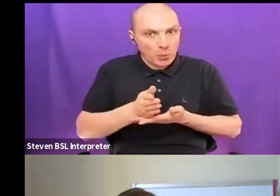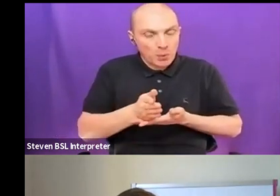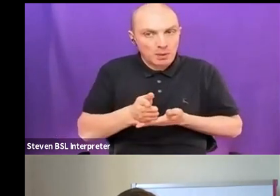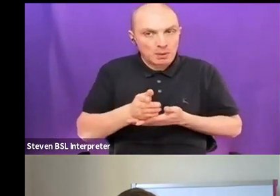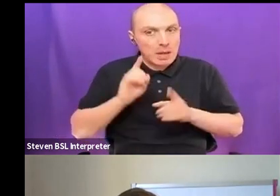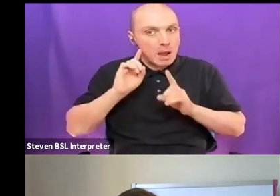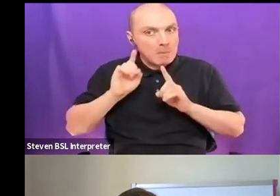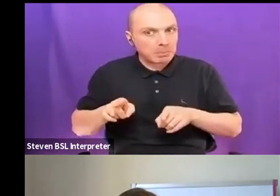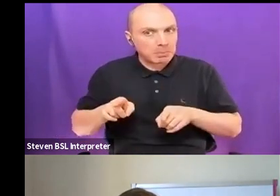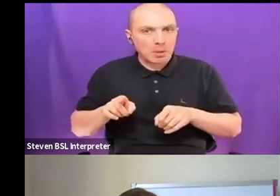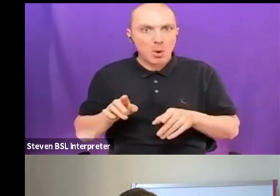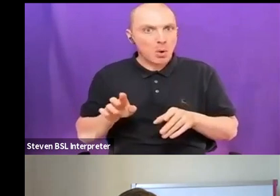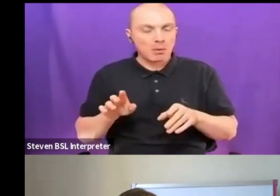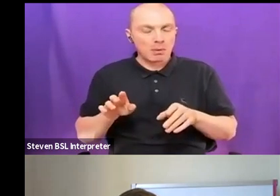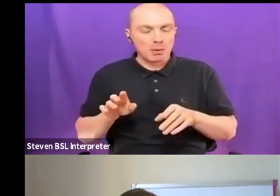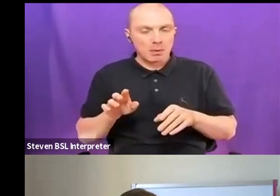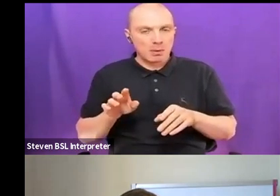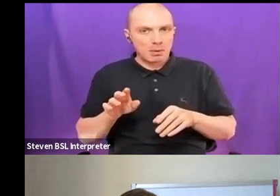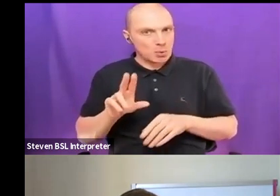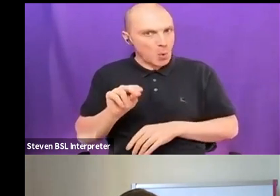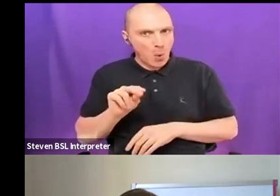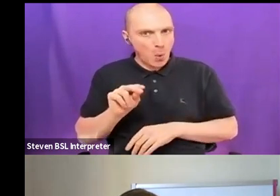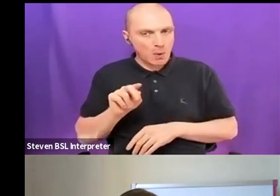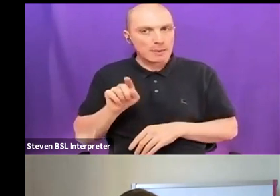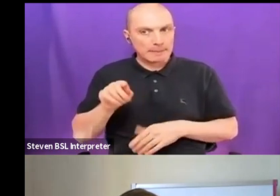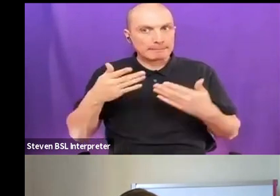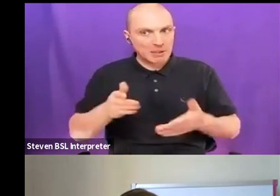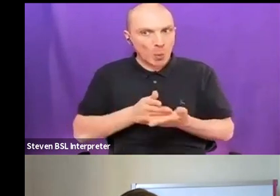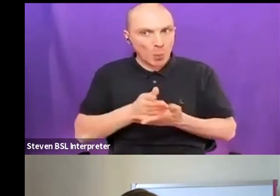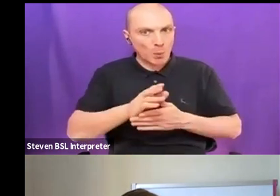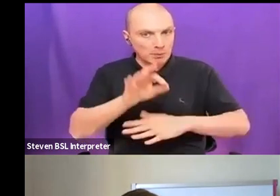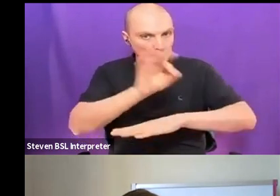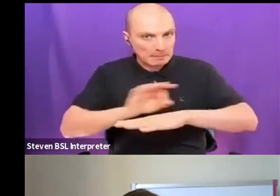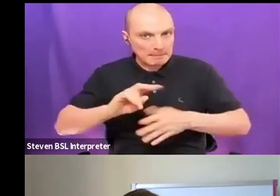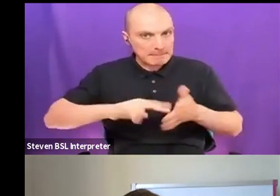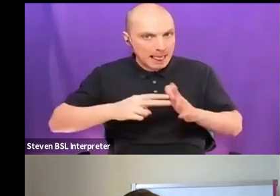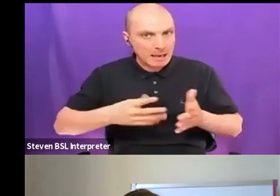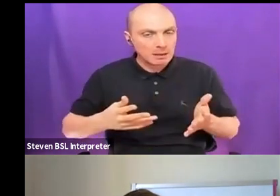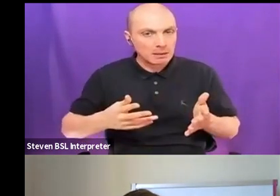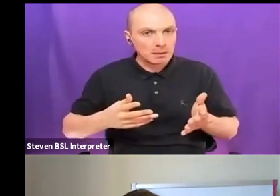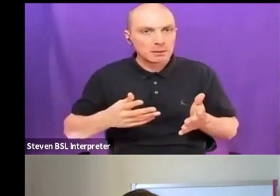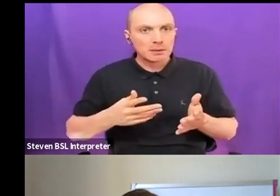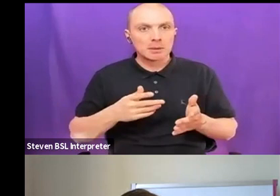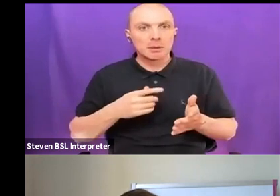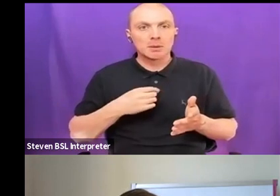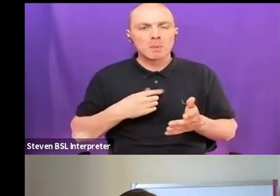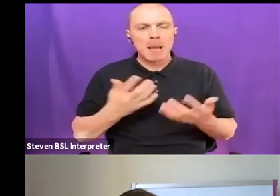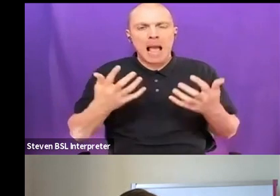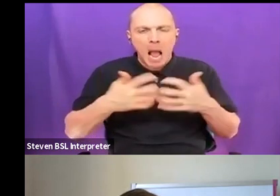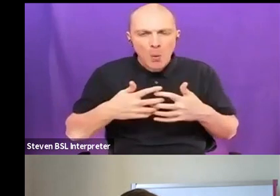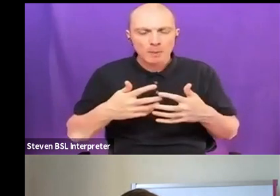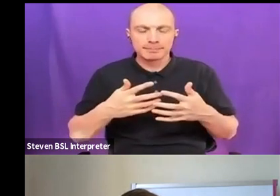regarding how important that meaningful engagement is? What kind of things have we done before? Rona, you said you worked with the Access panel. How did